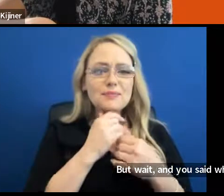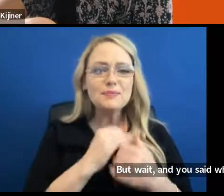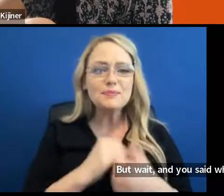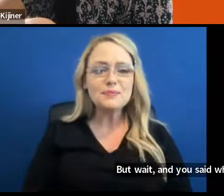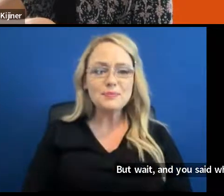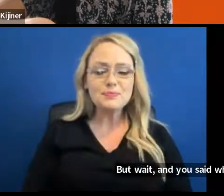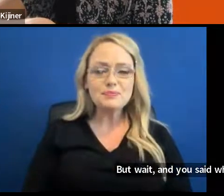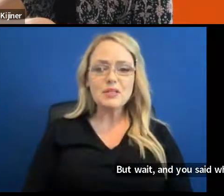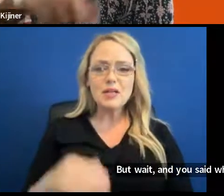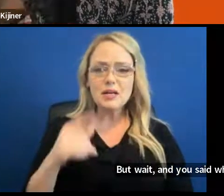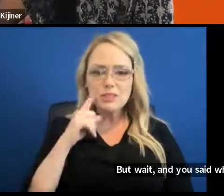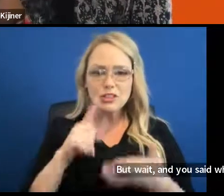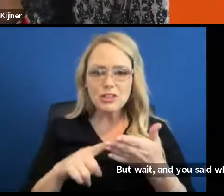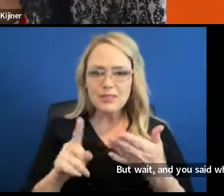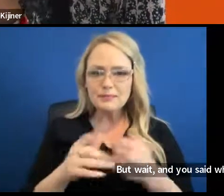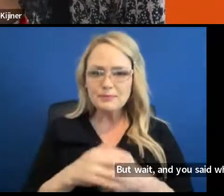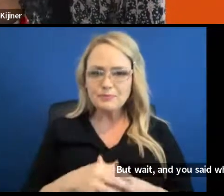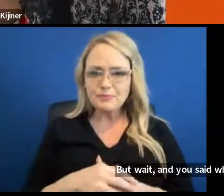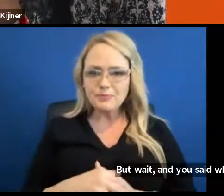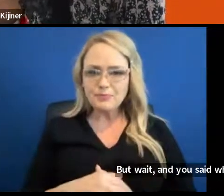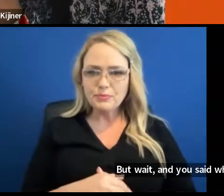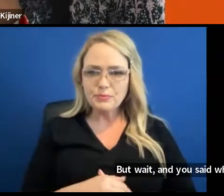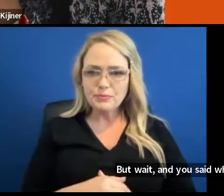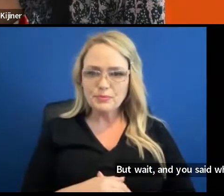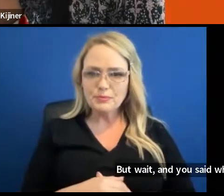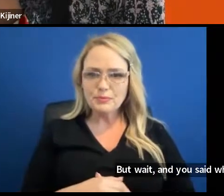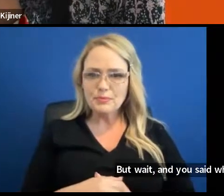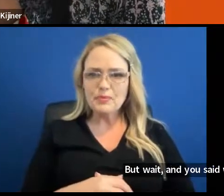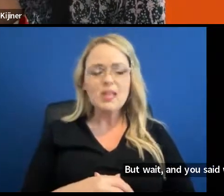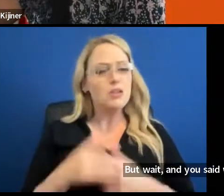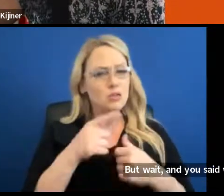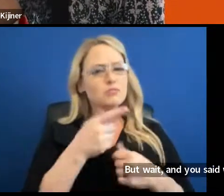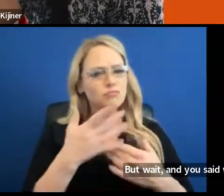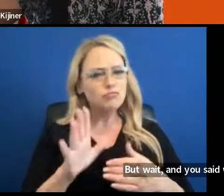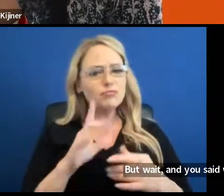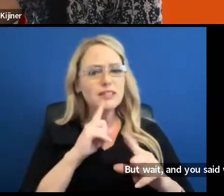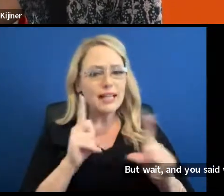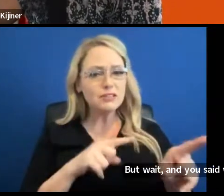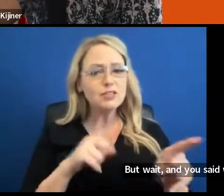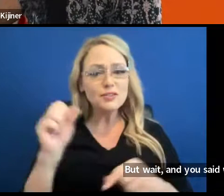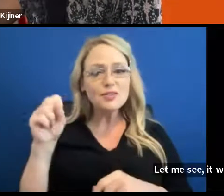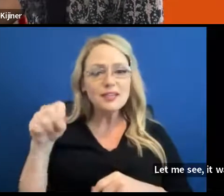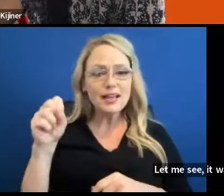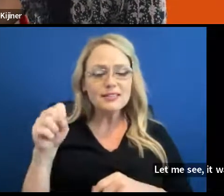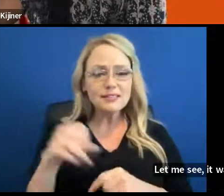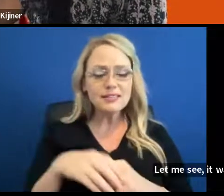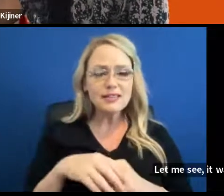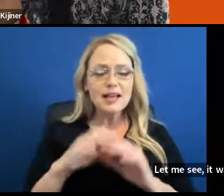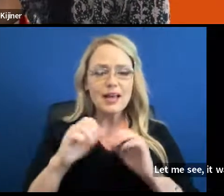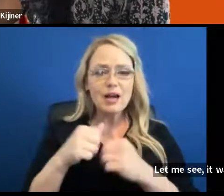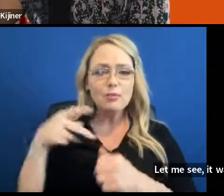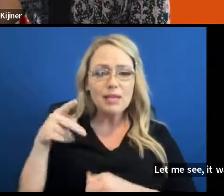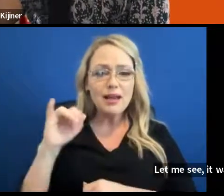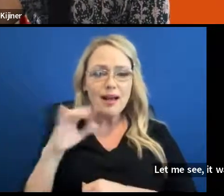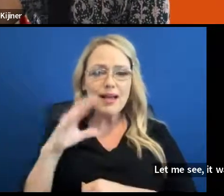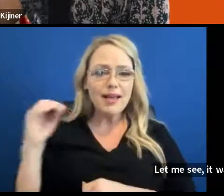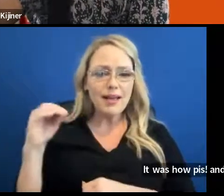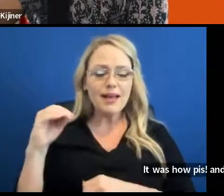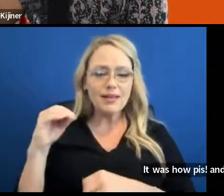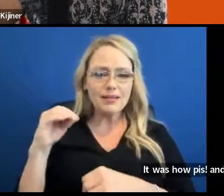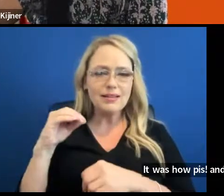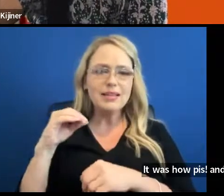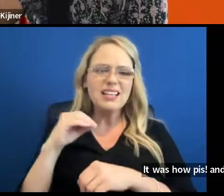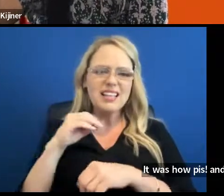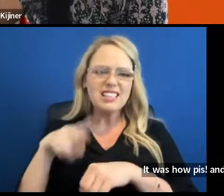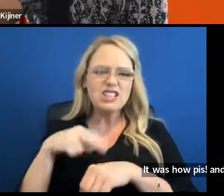Let me see. It was, I think you answered it. It was how PIs and Indigenous communities are addressing climate